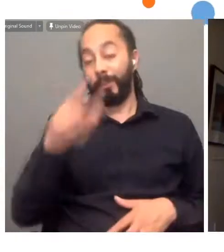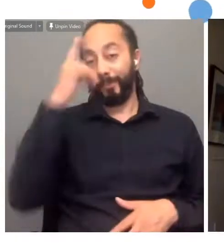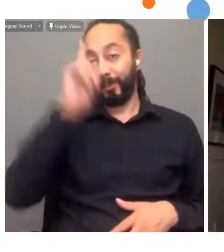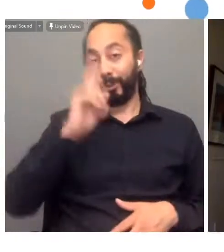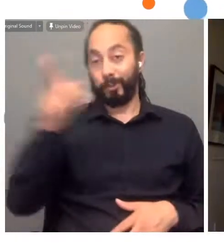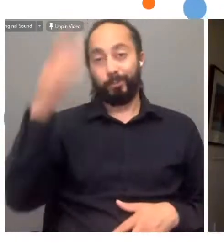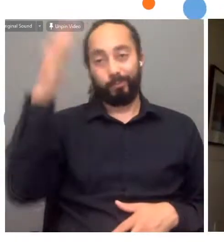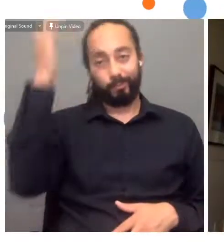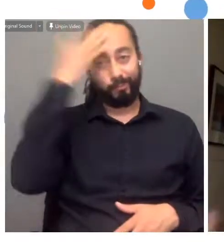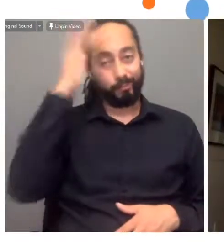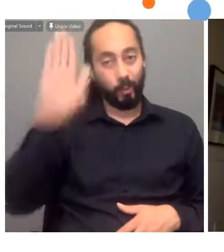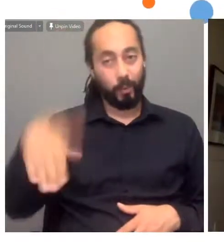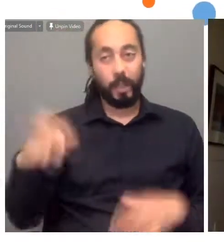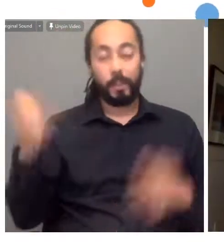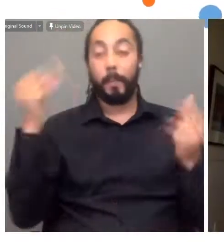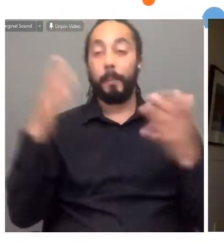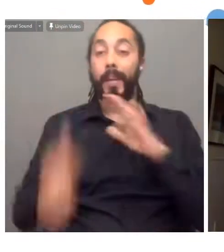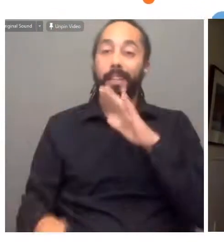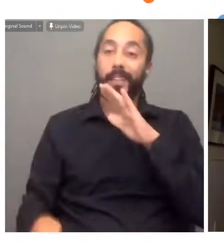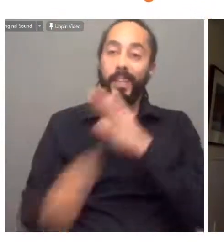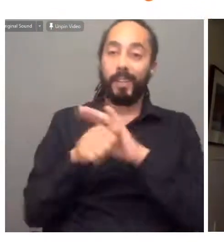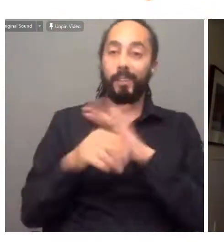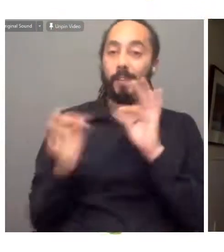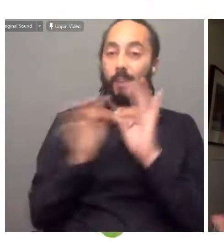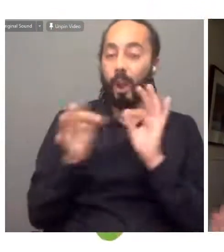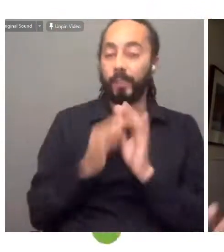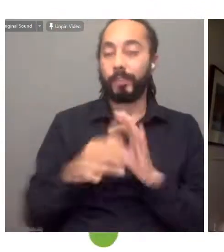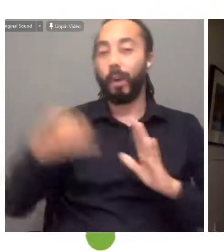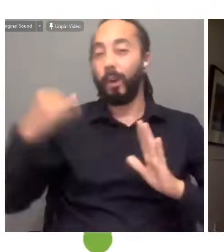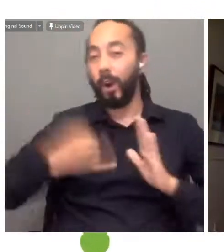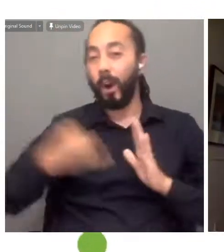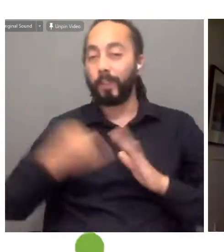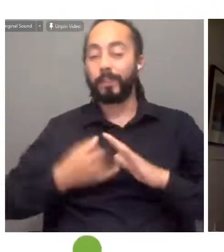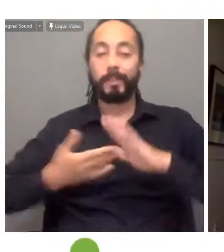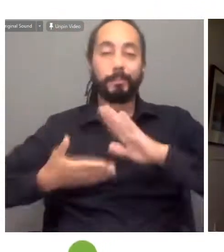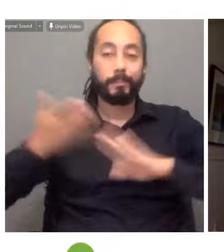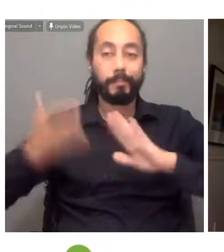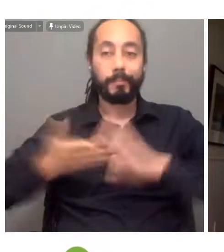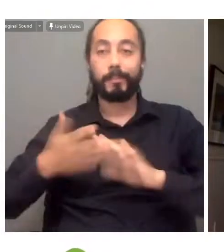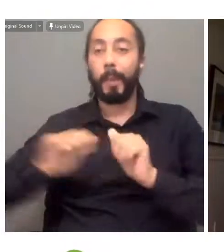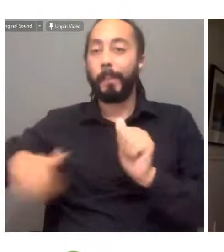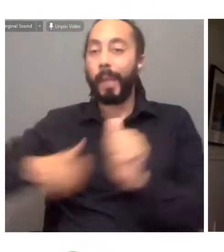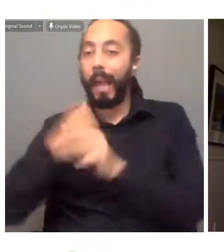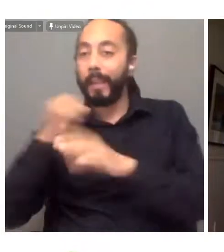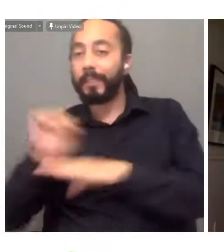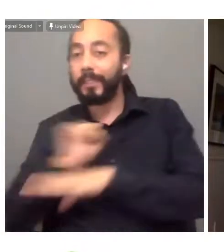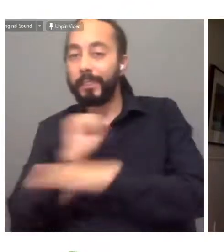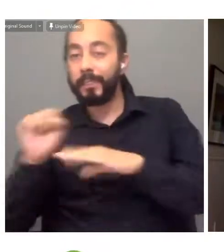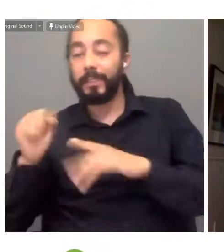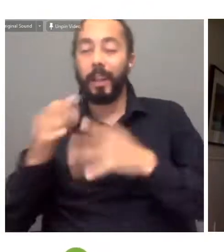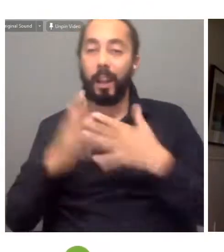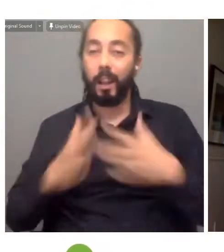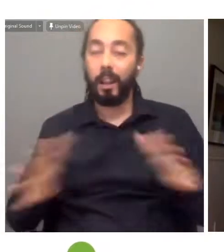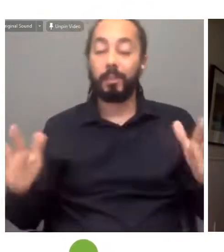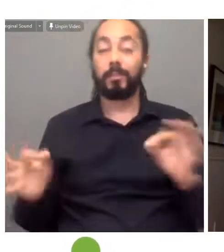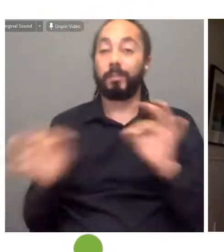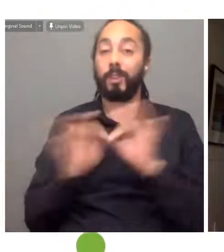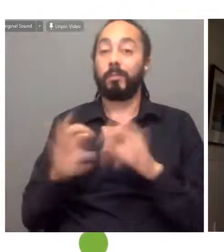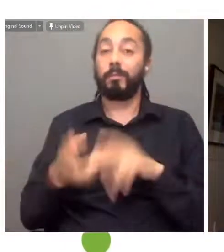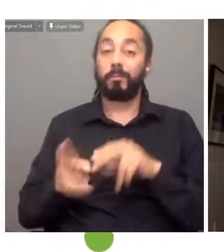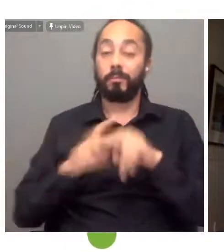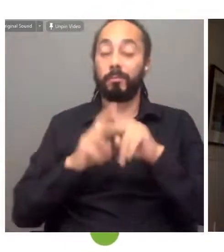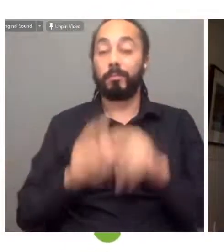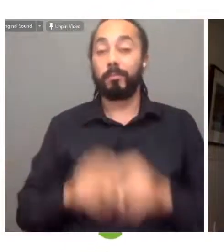artists and arts administrators and behind the scenes people we have, and you would know as an activist as